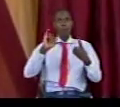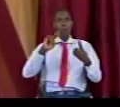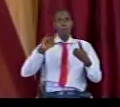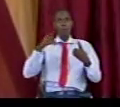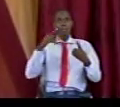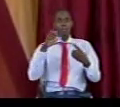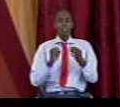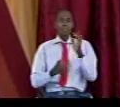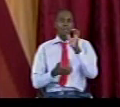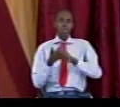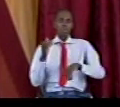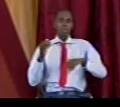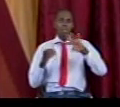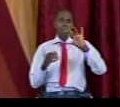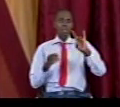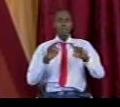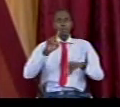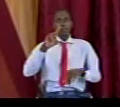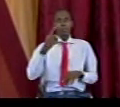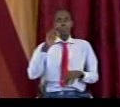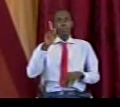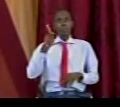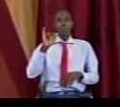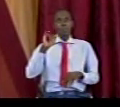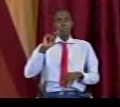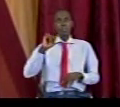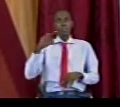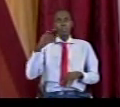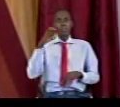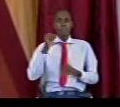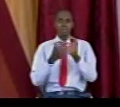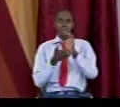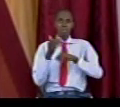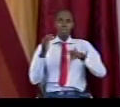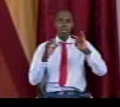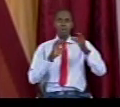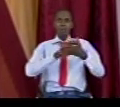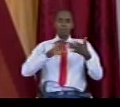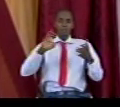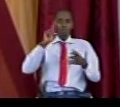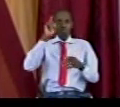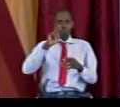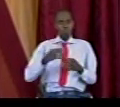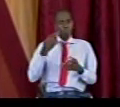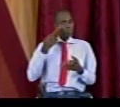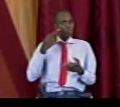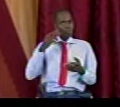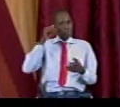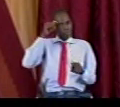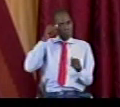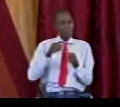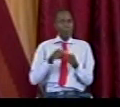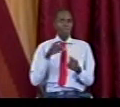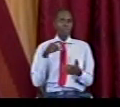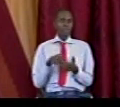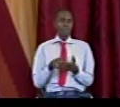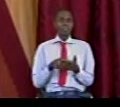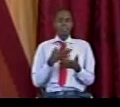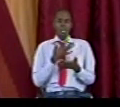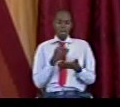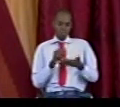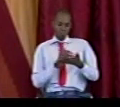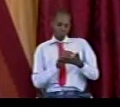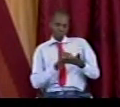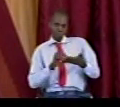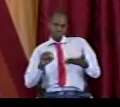1 Kings chapter 8, verse 30. And register this in your mind. Underline this in your Bible. And let this be in